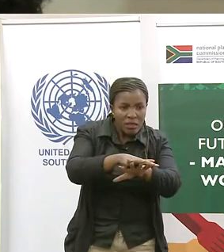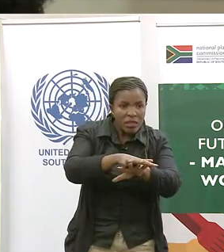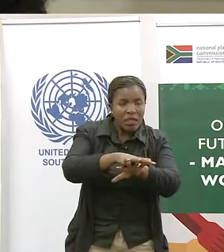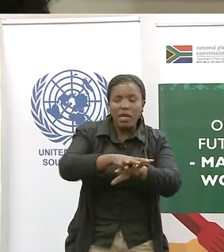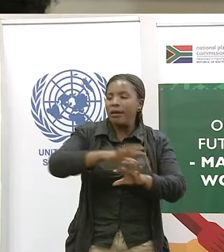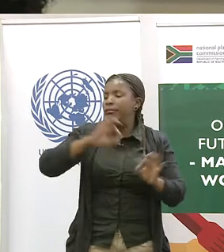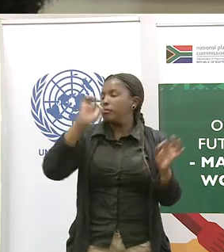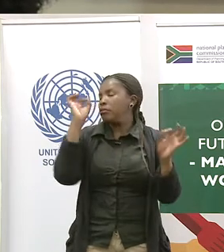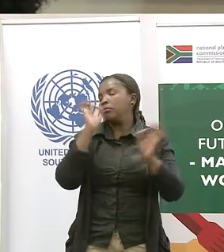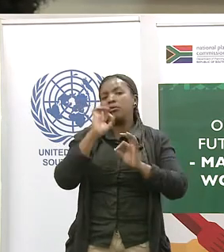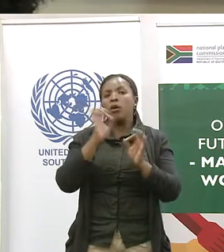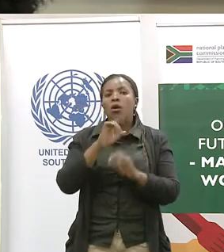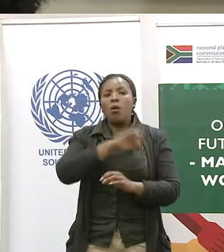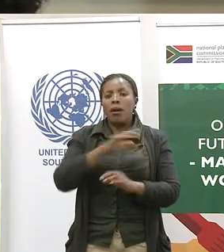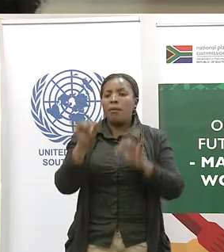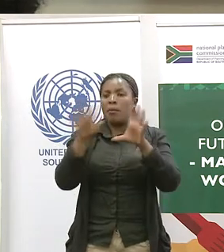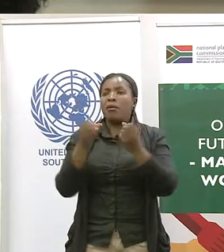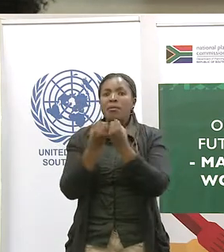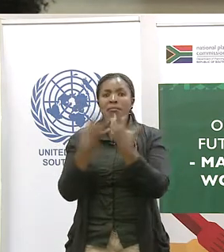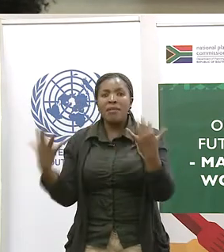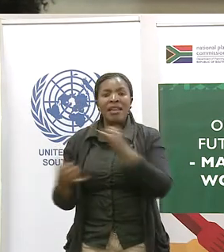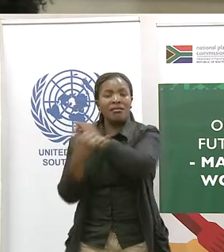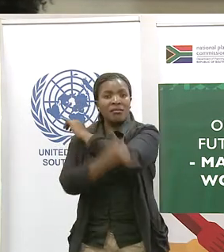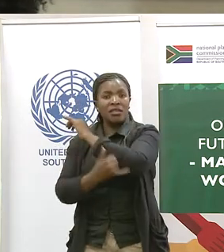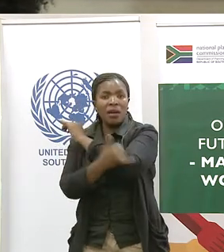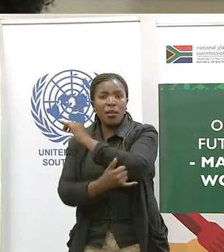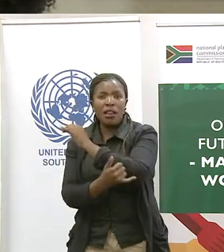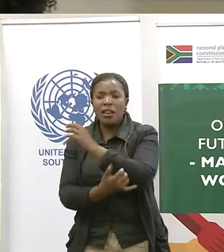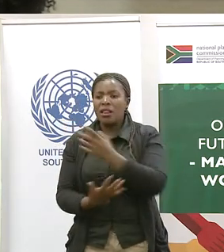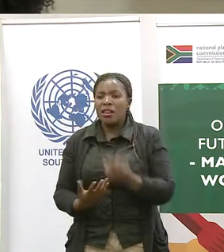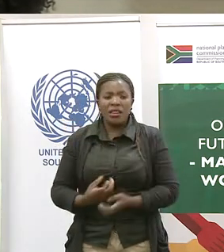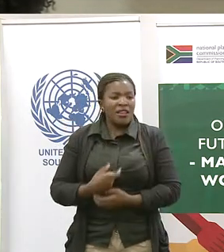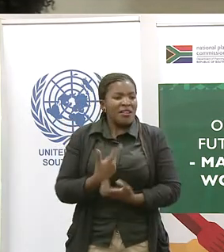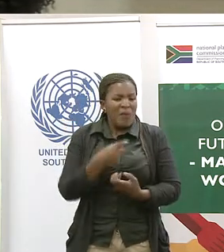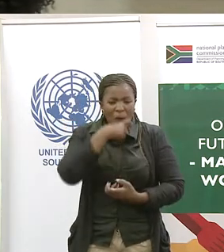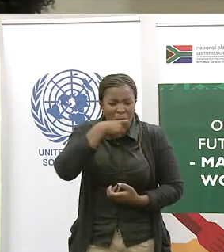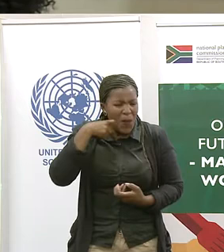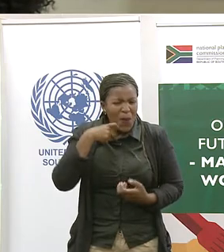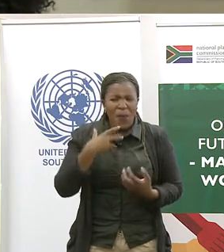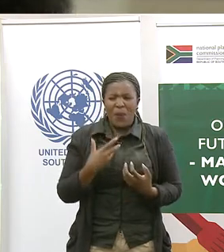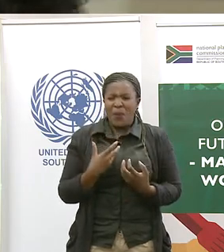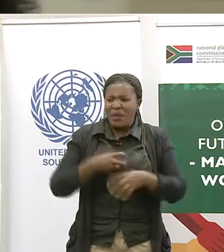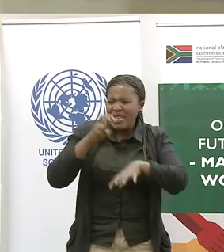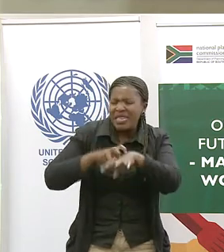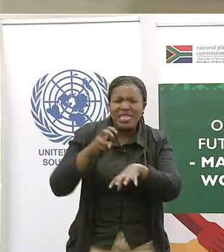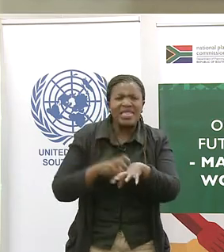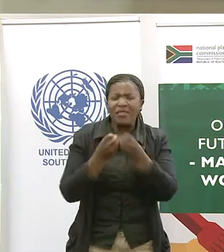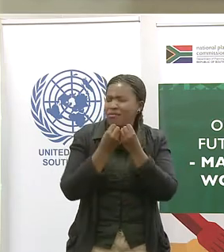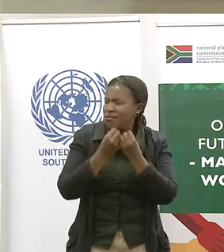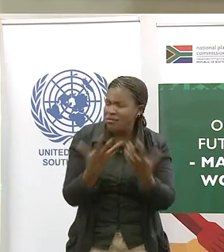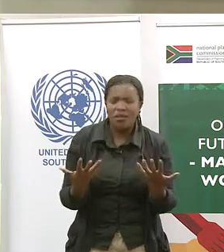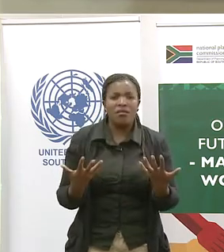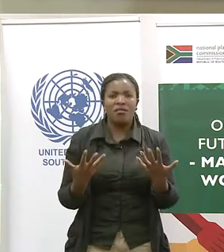this country has remained in misery and starvation mode. And unless we do something about